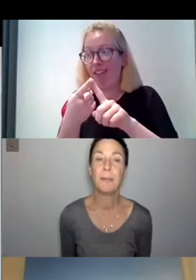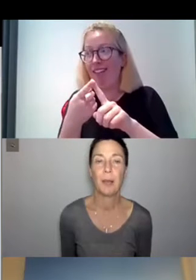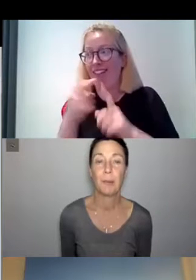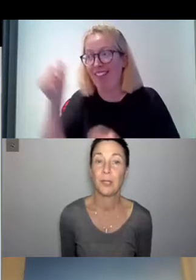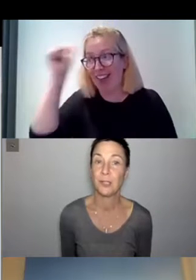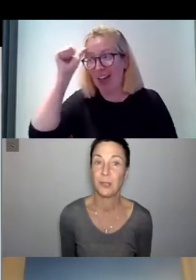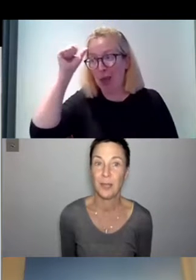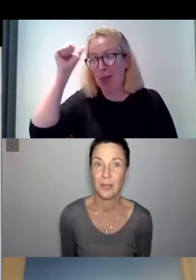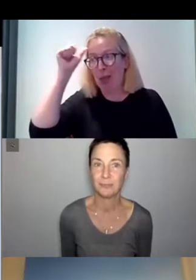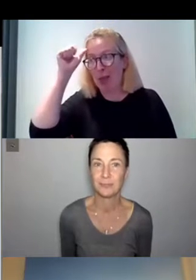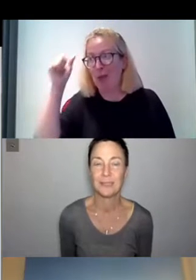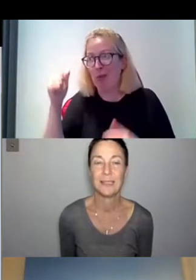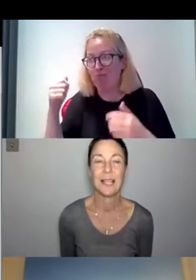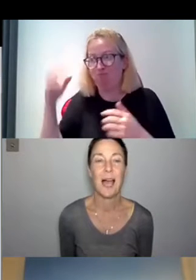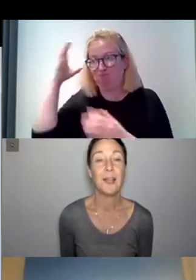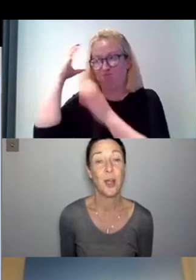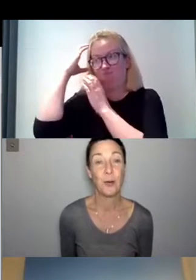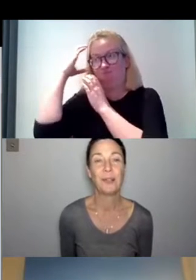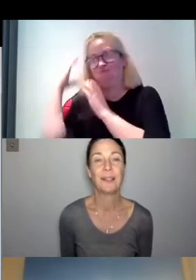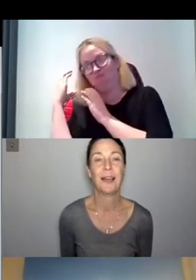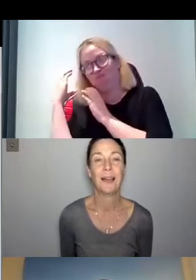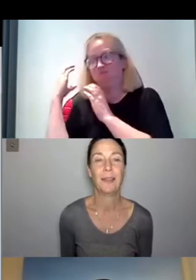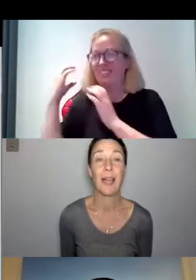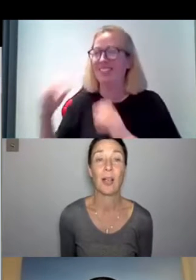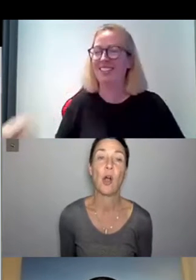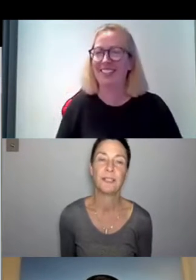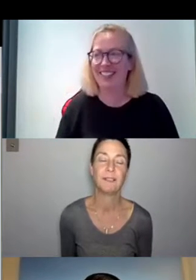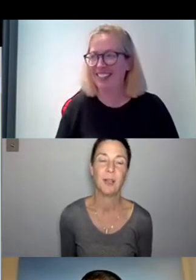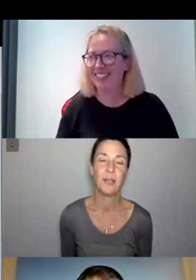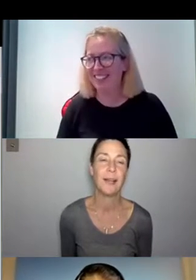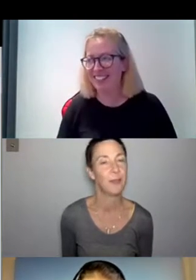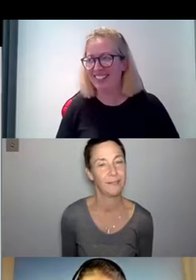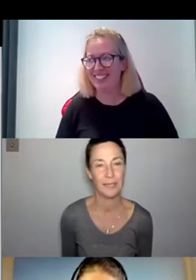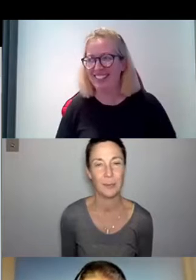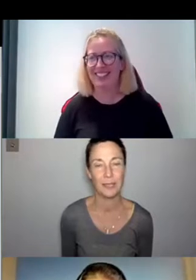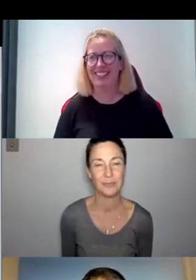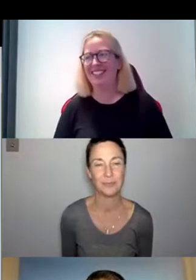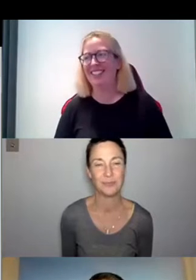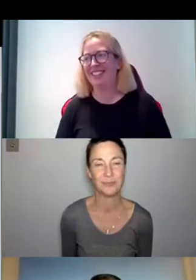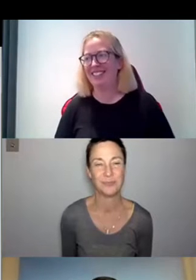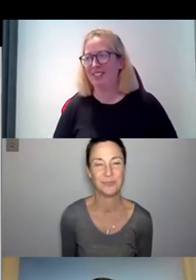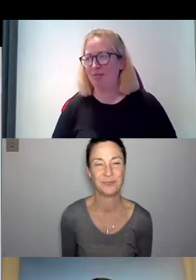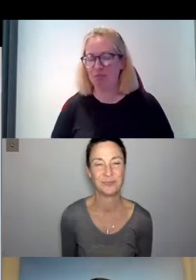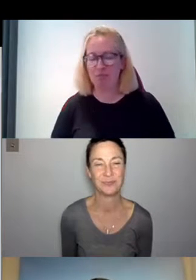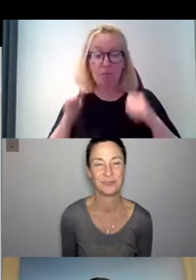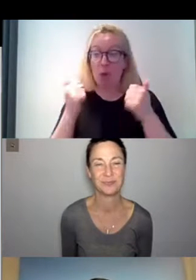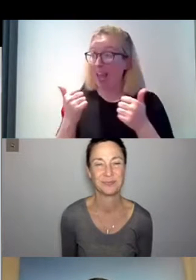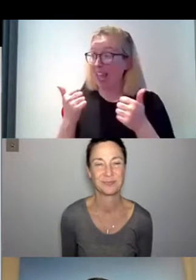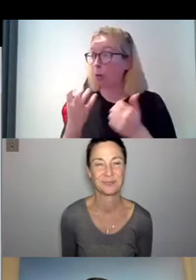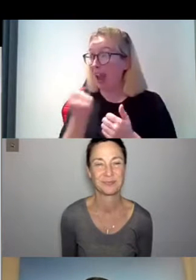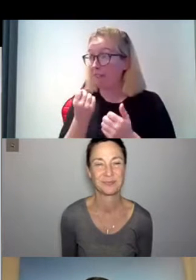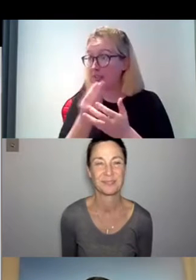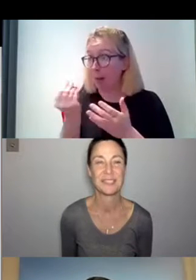From one implant person to another, I know that cognitive load, I know that feeling well.